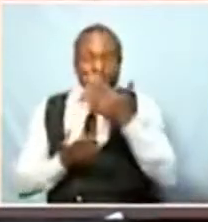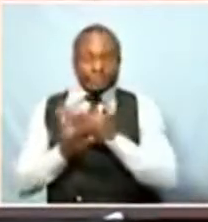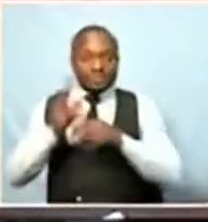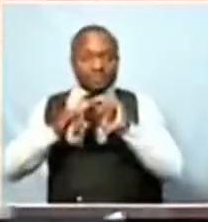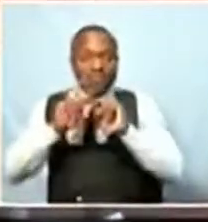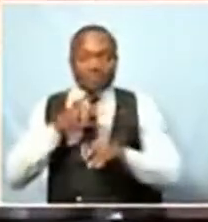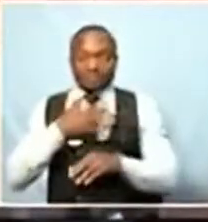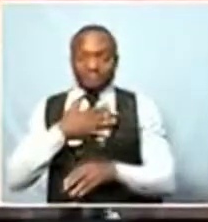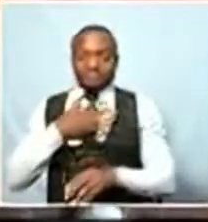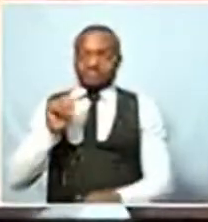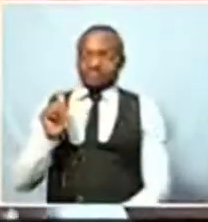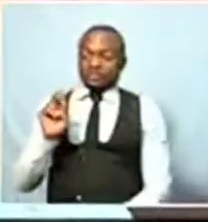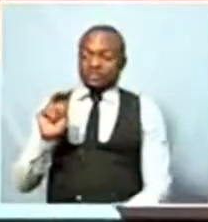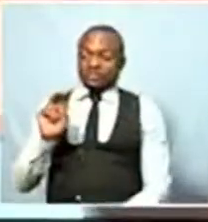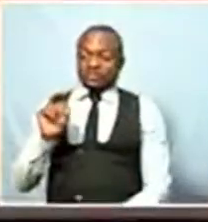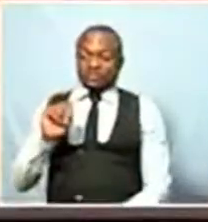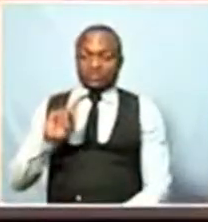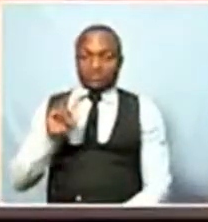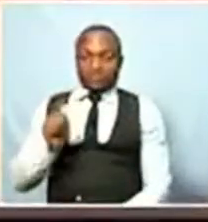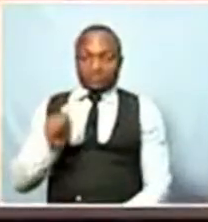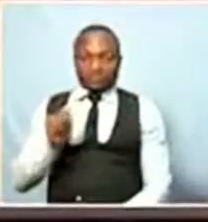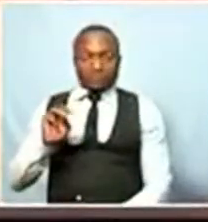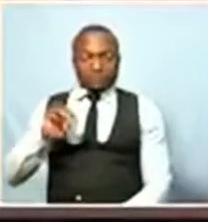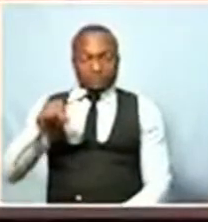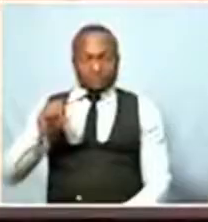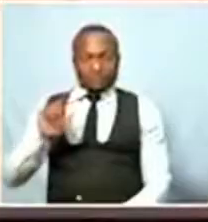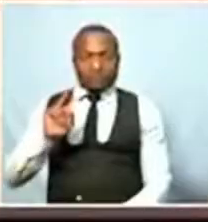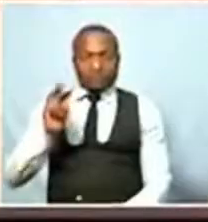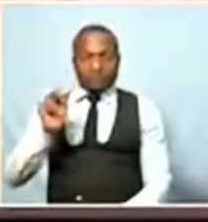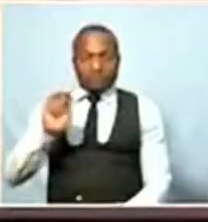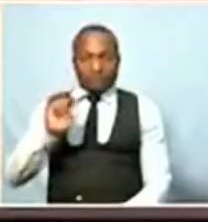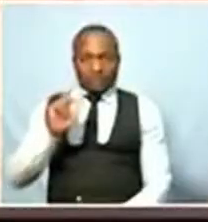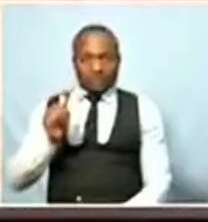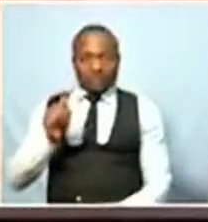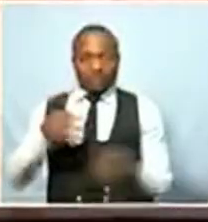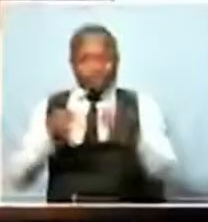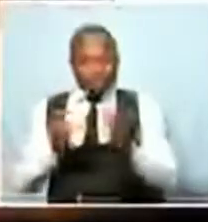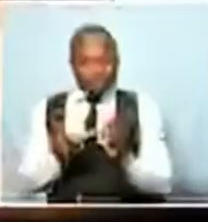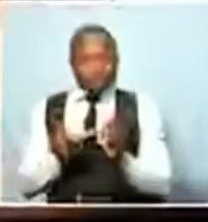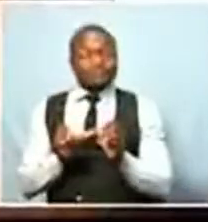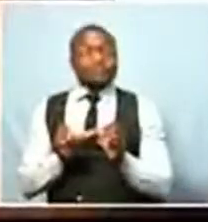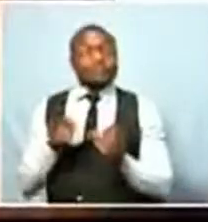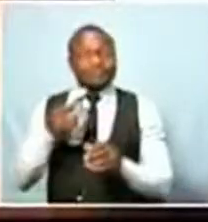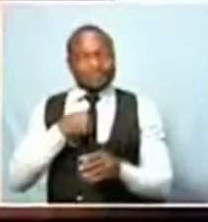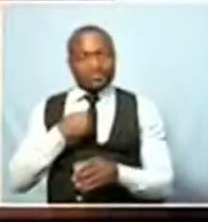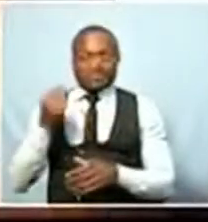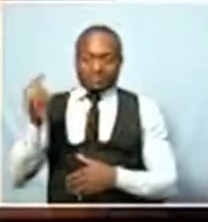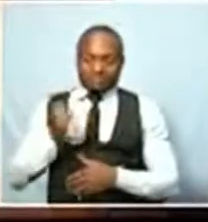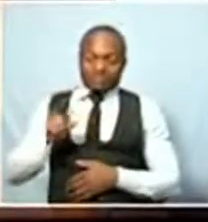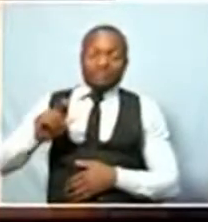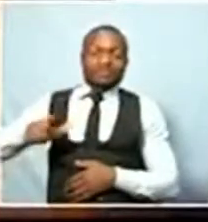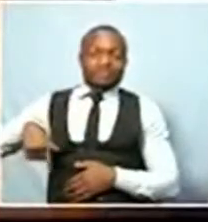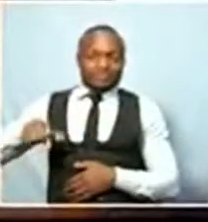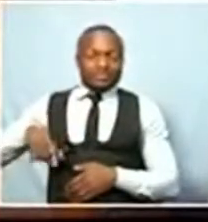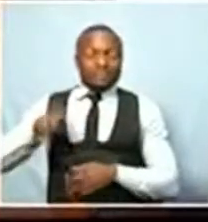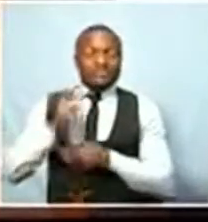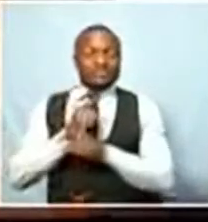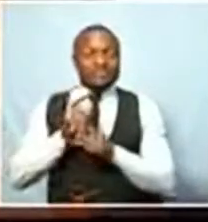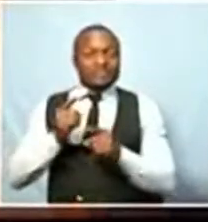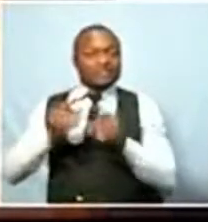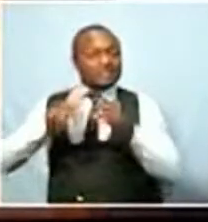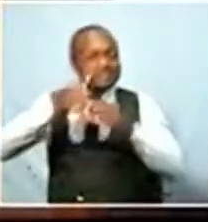My name is Muvita Anakoka, Member of Parliament for Luena constituency. Chair, I didn't come late. I was just